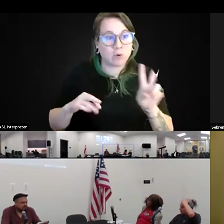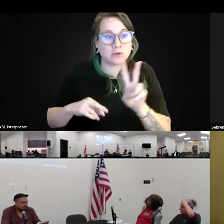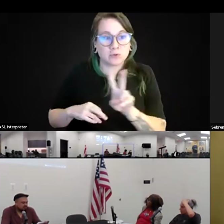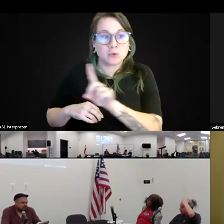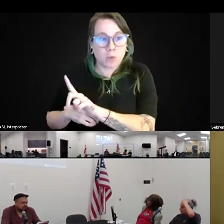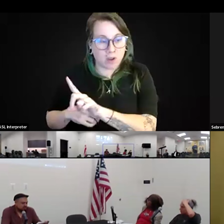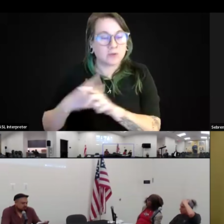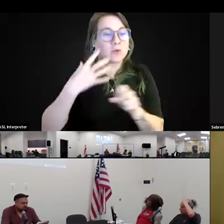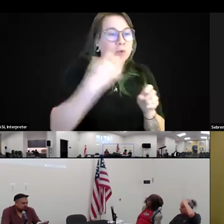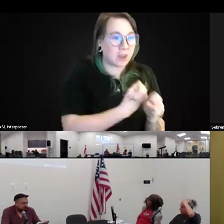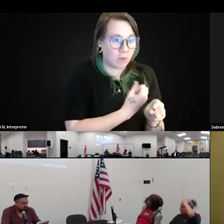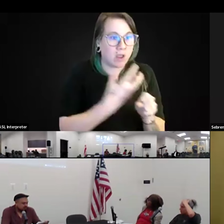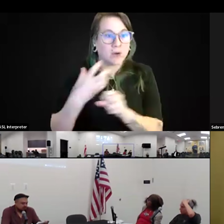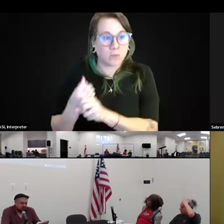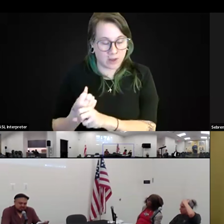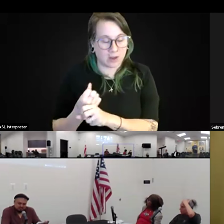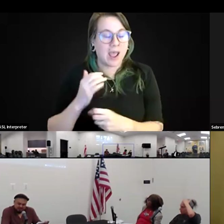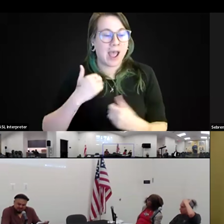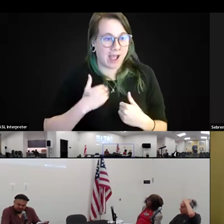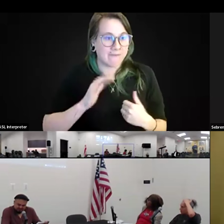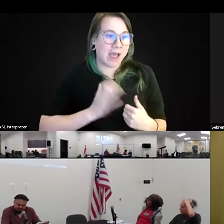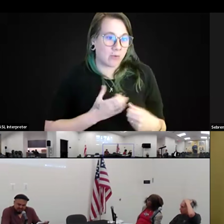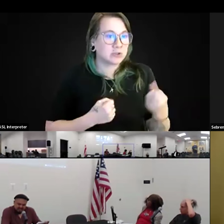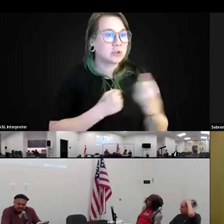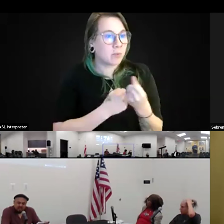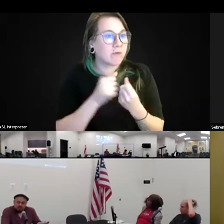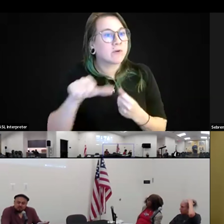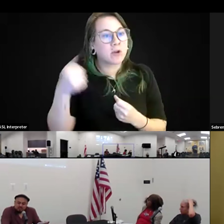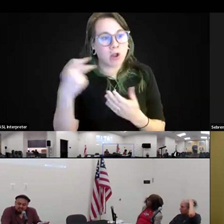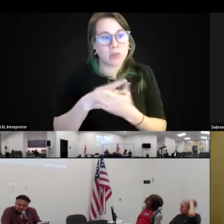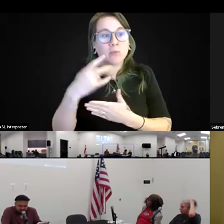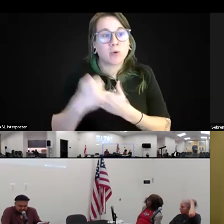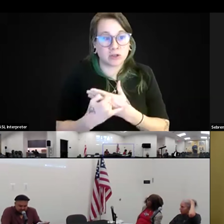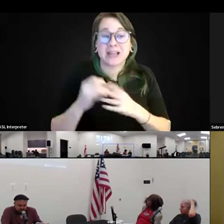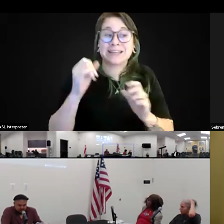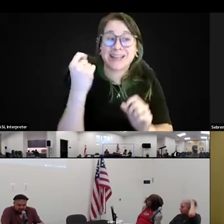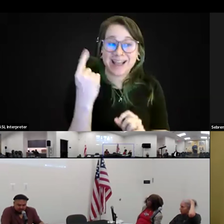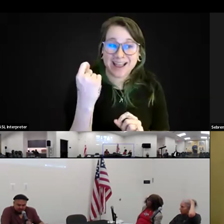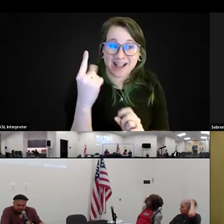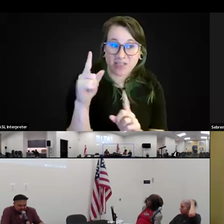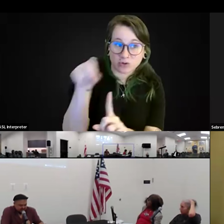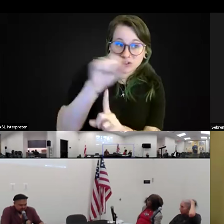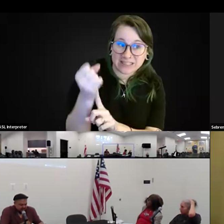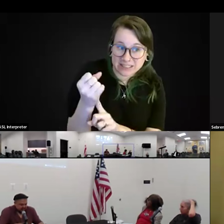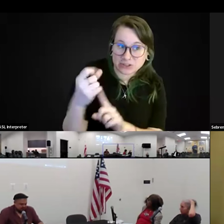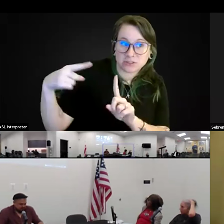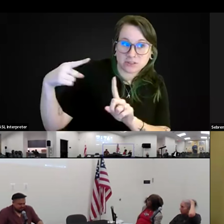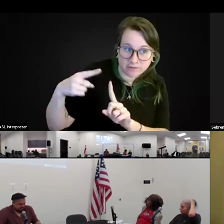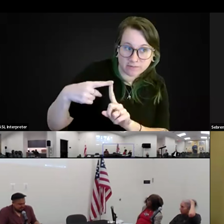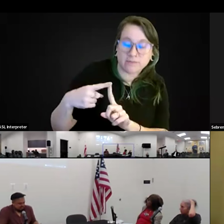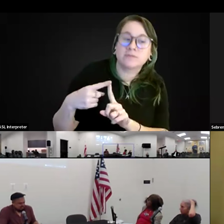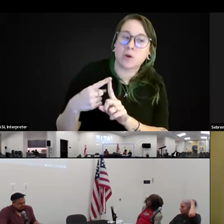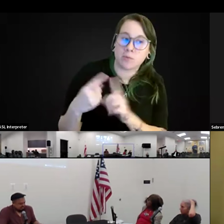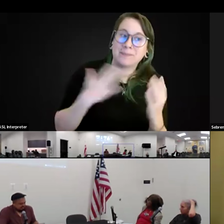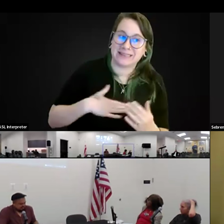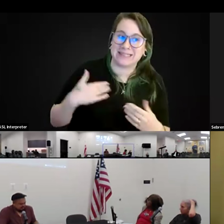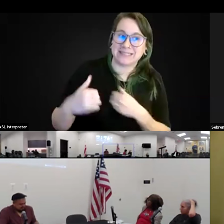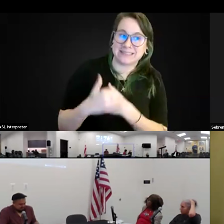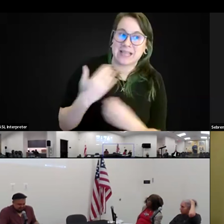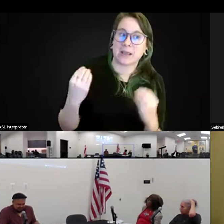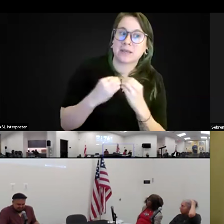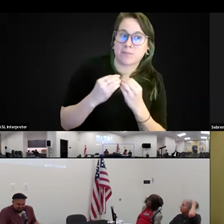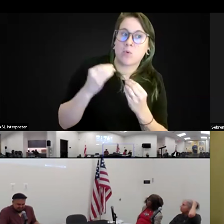tonight. You got our support for your other project as well. Under those Thank you. conditions. So we look forward to getting some of that info, please. We will